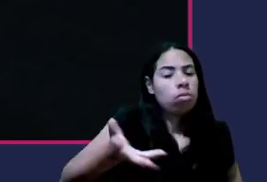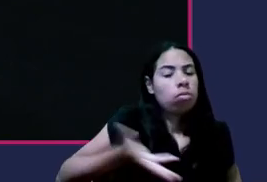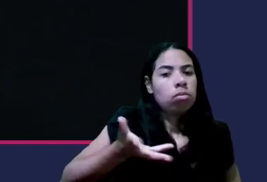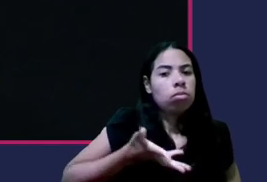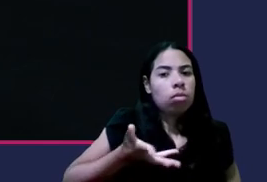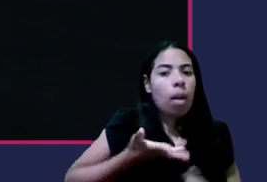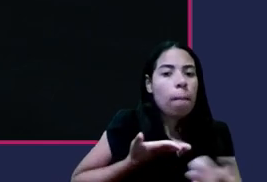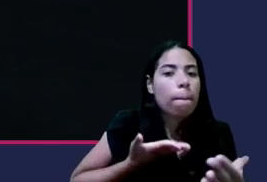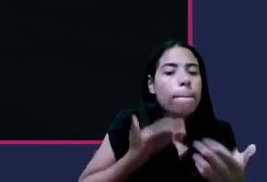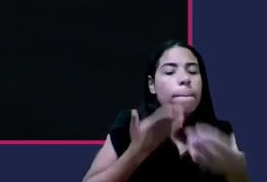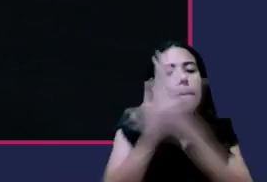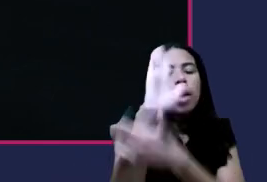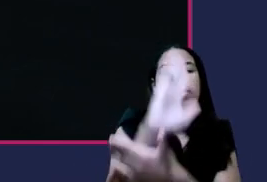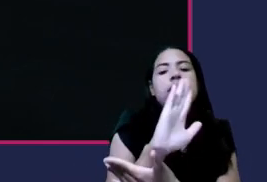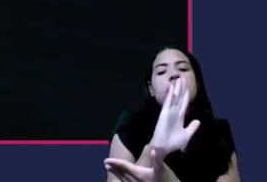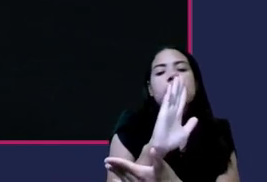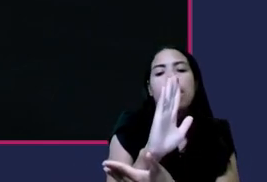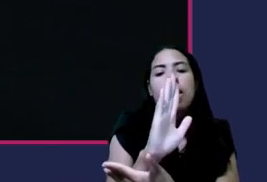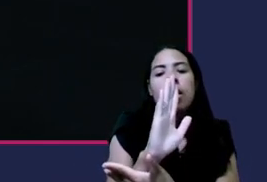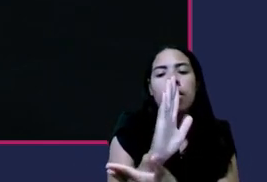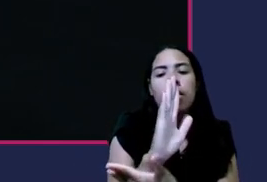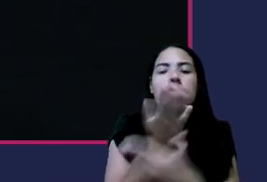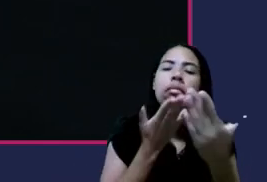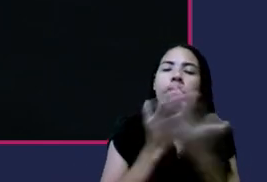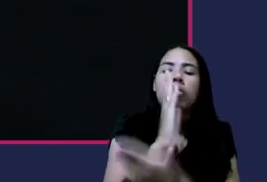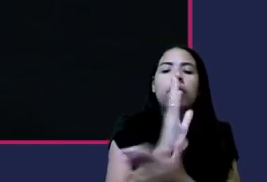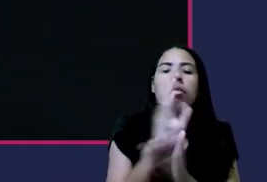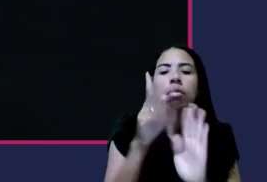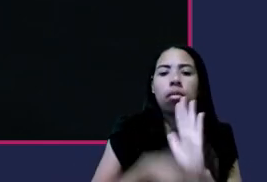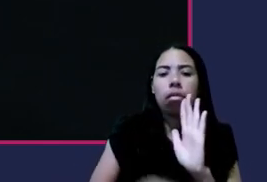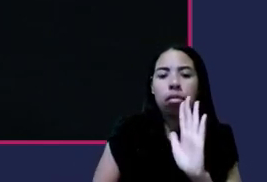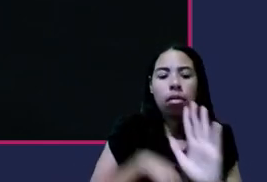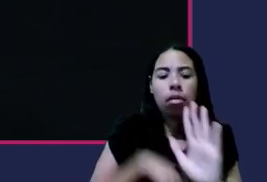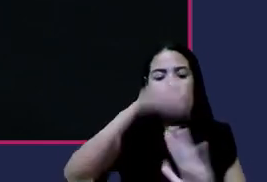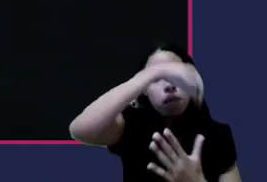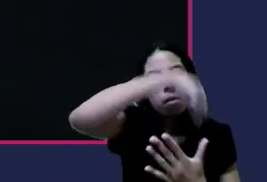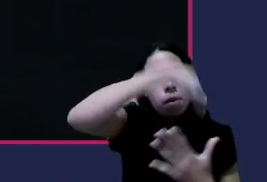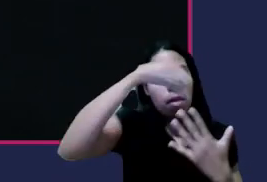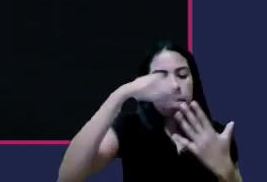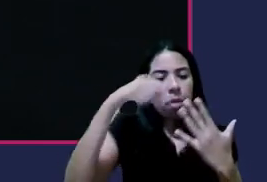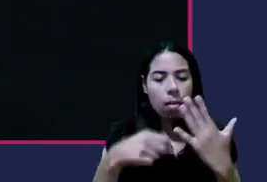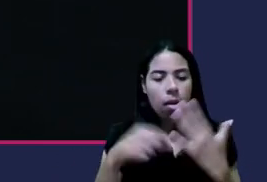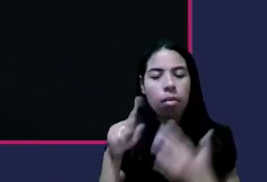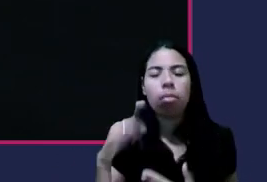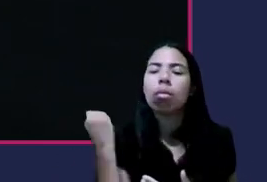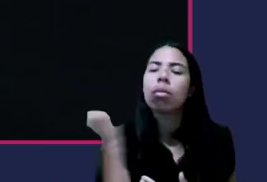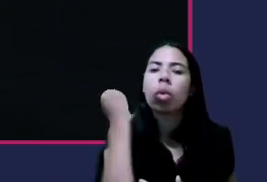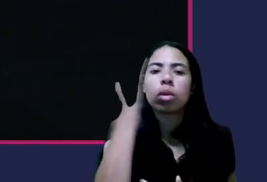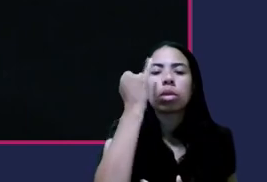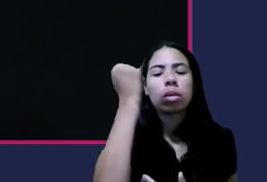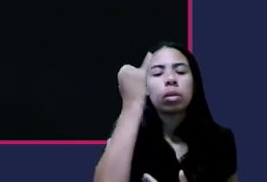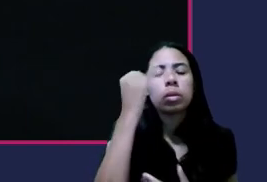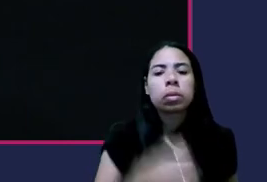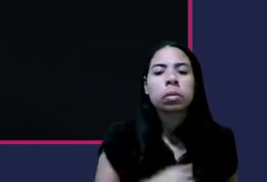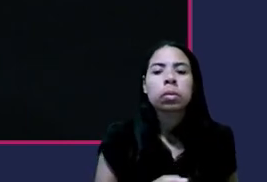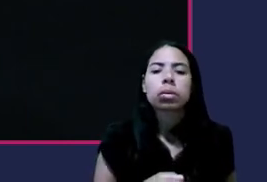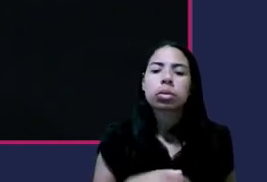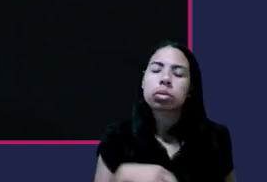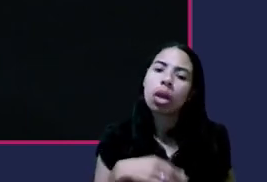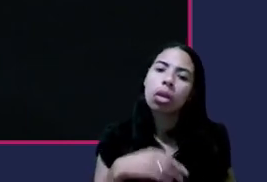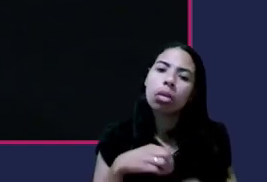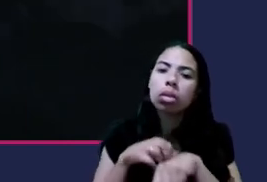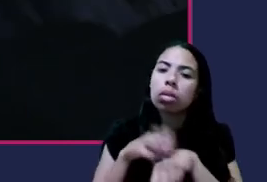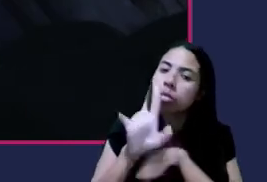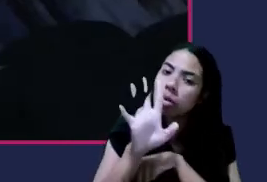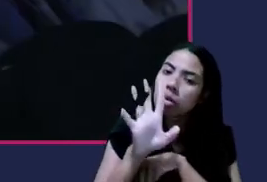we were including things in that. We took advantage of us being at the forefront of this project and this bill to